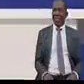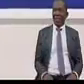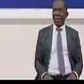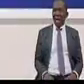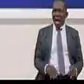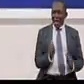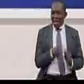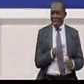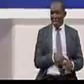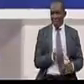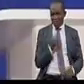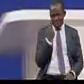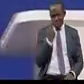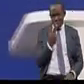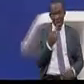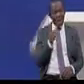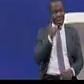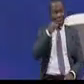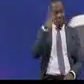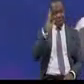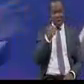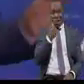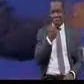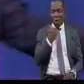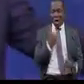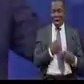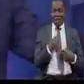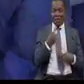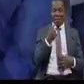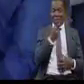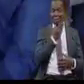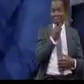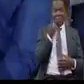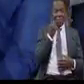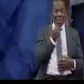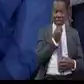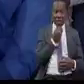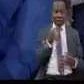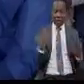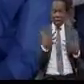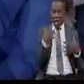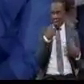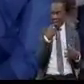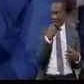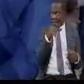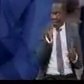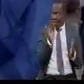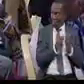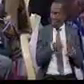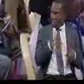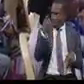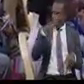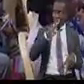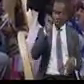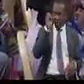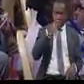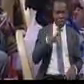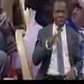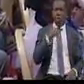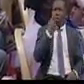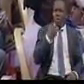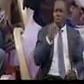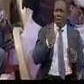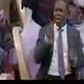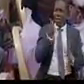here, you are trembling. They will kill me. Who can kill you?